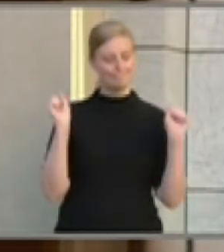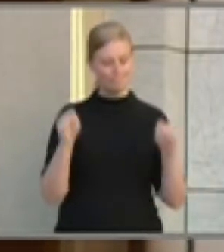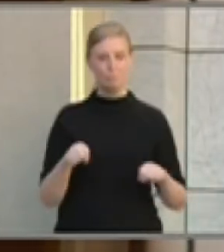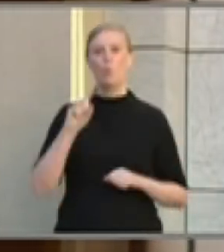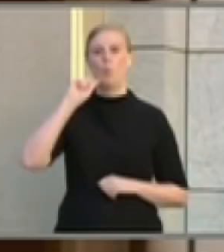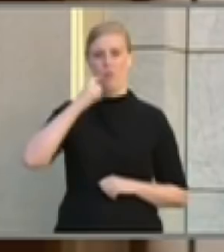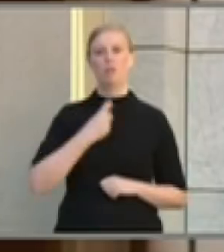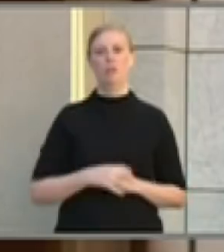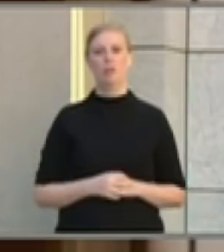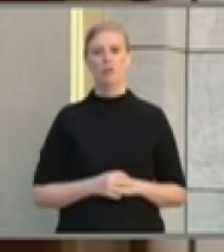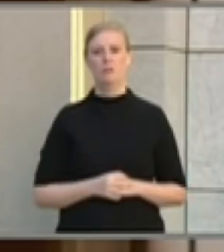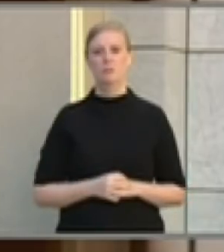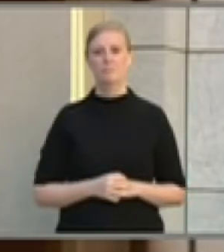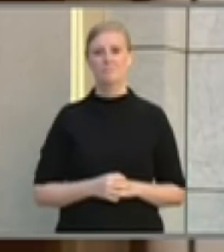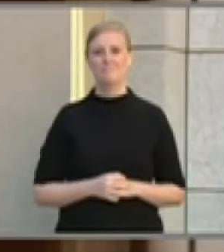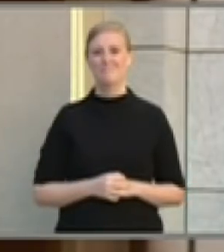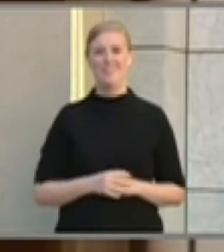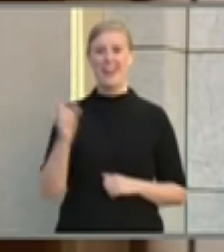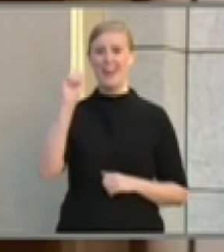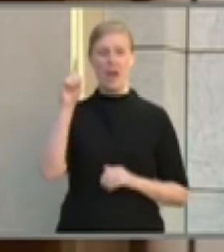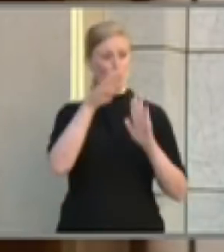We are working now to a whole new set of rules.